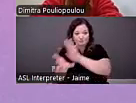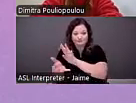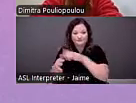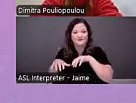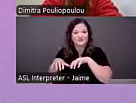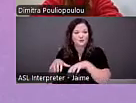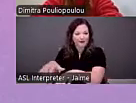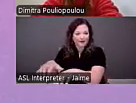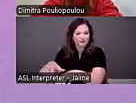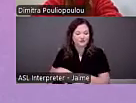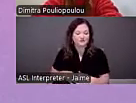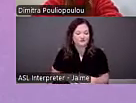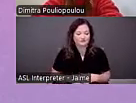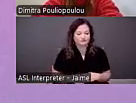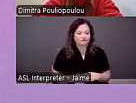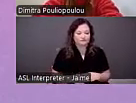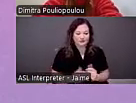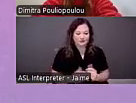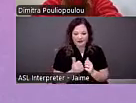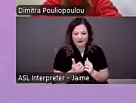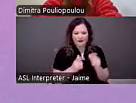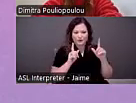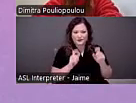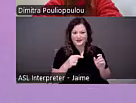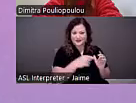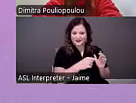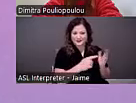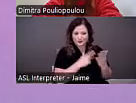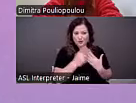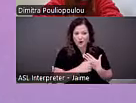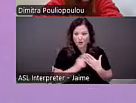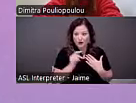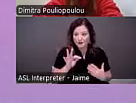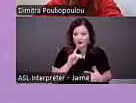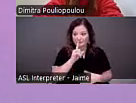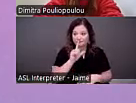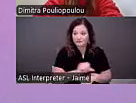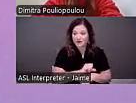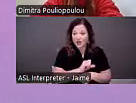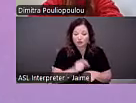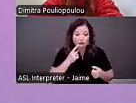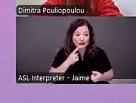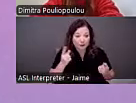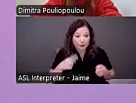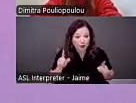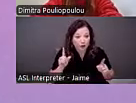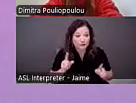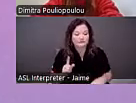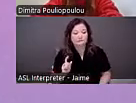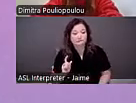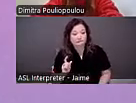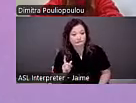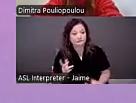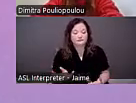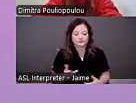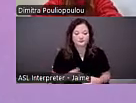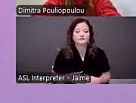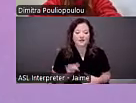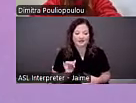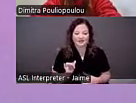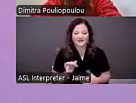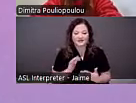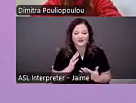how did we test whether this co-design program actually worked in practice? That brings me to step 4 and 5,